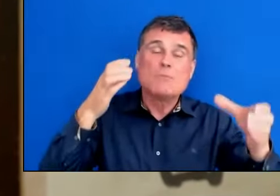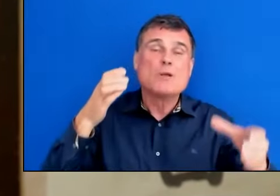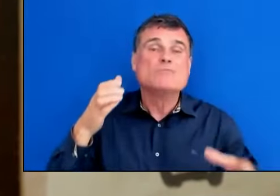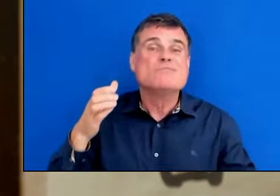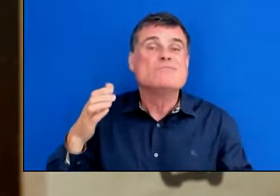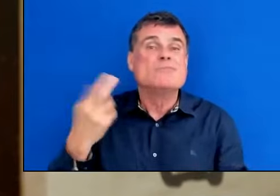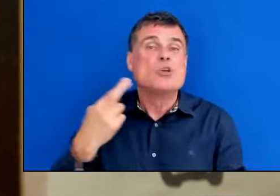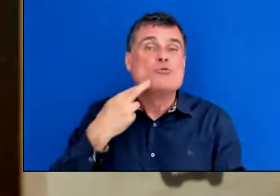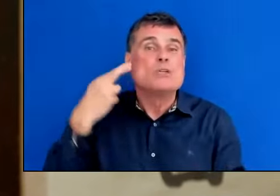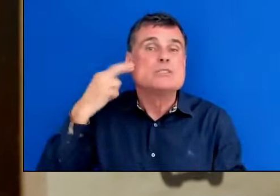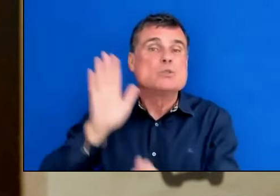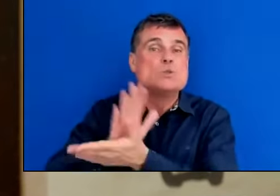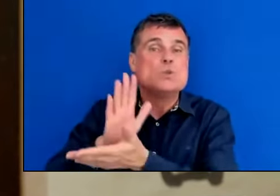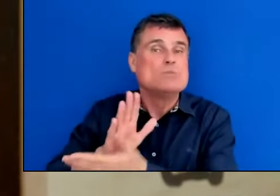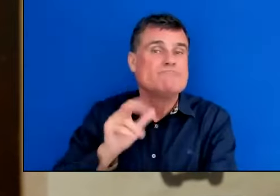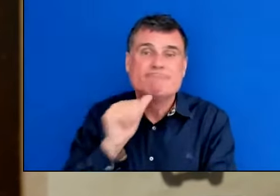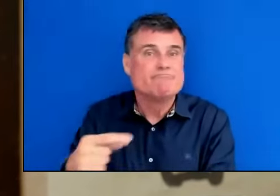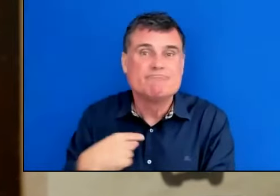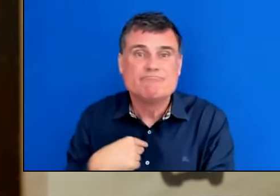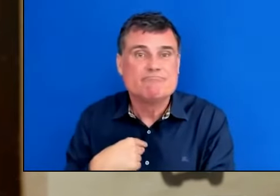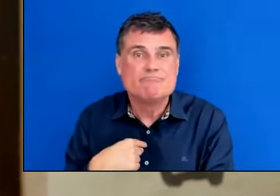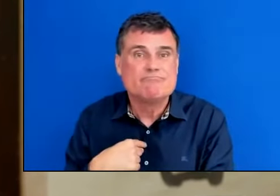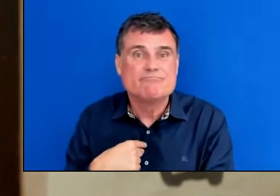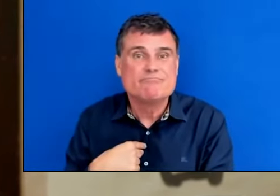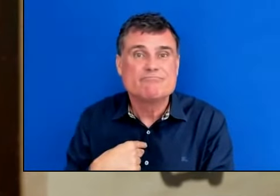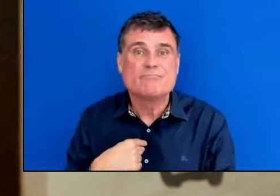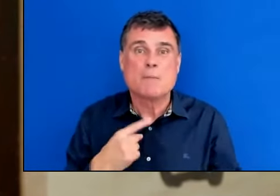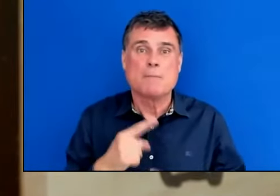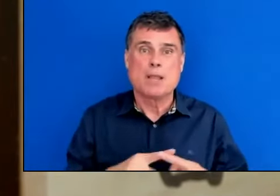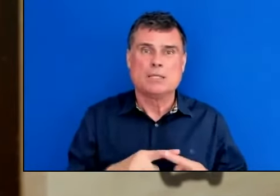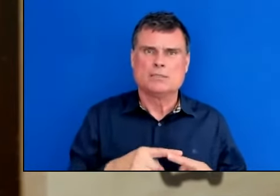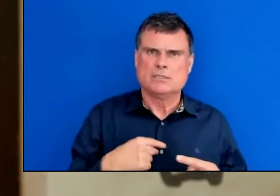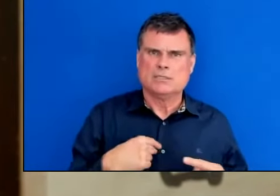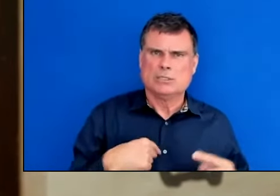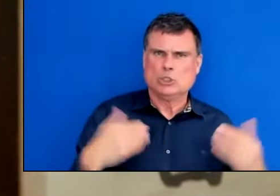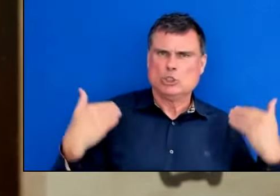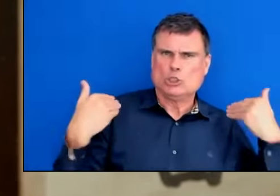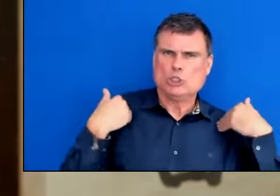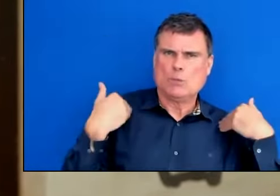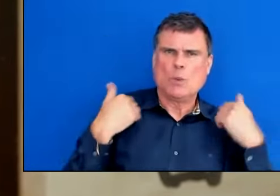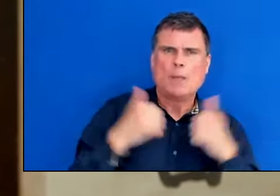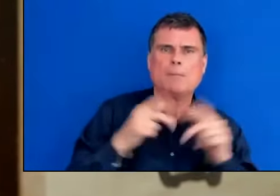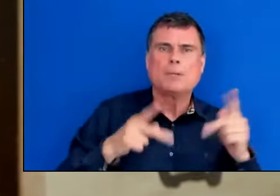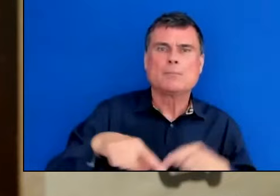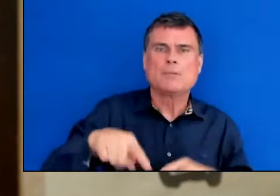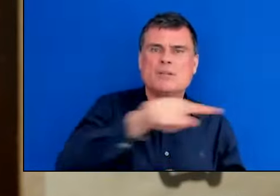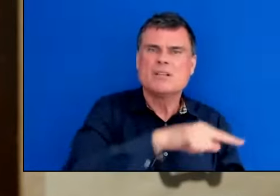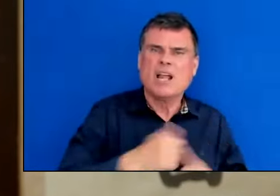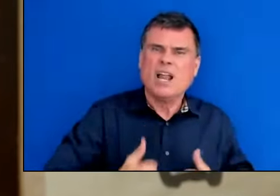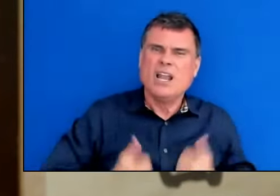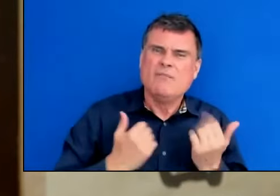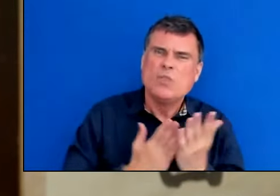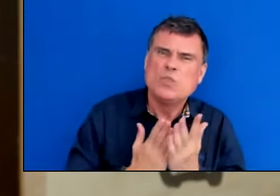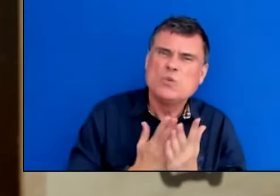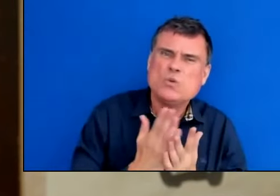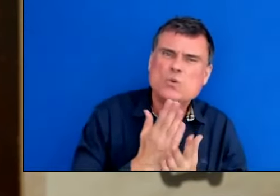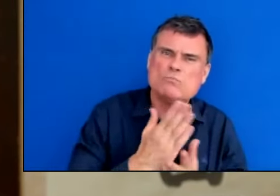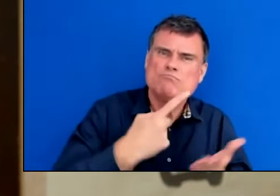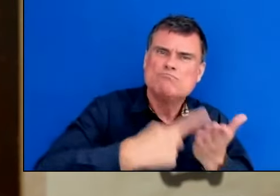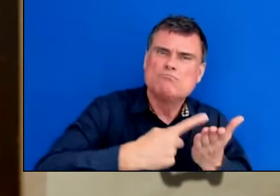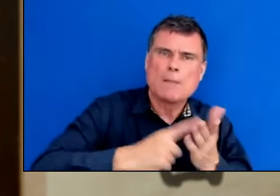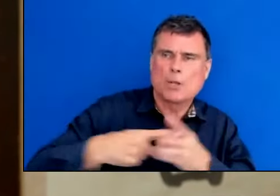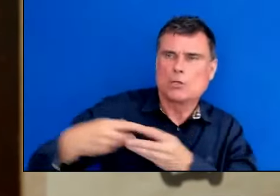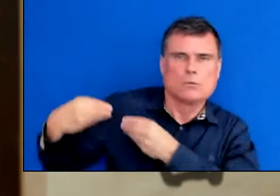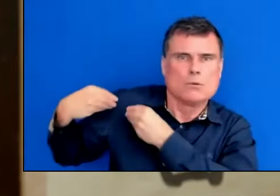made aware fully of the impact of residential schools until I was in a gymnasium not unlike this room